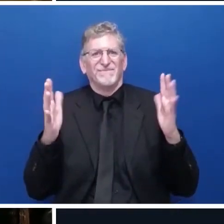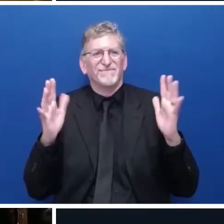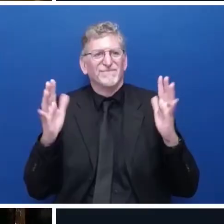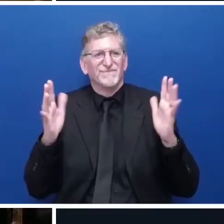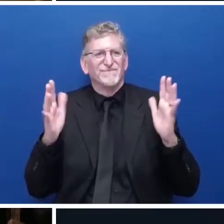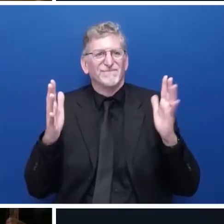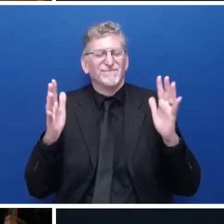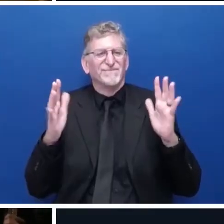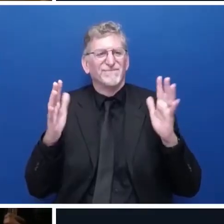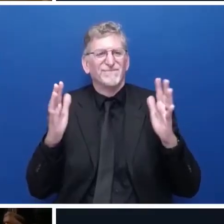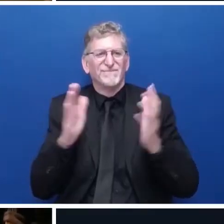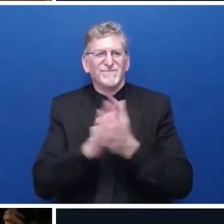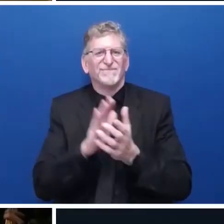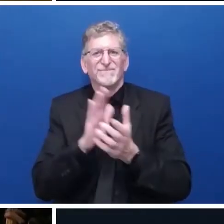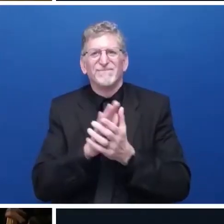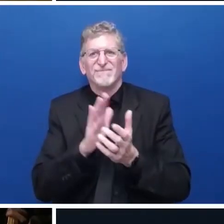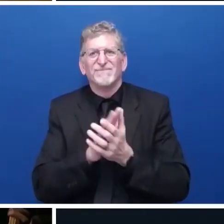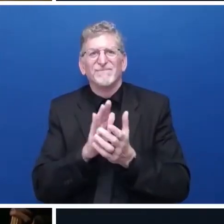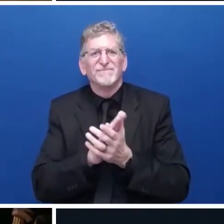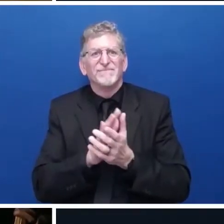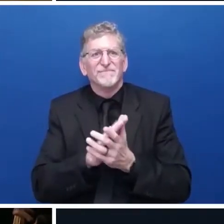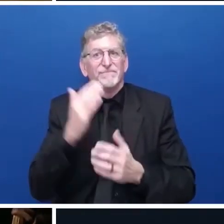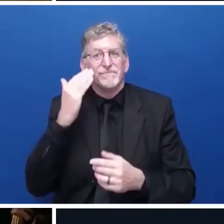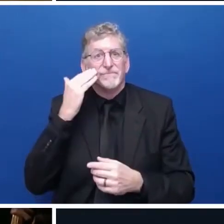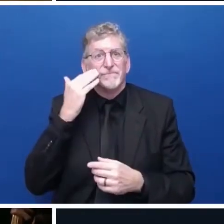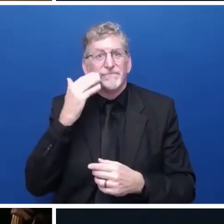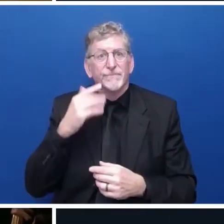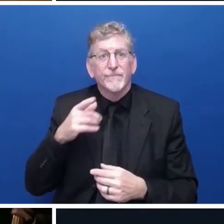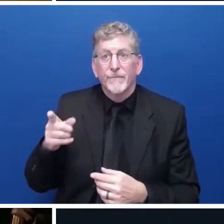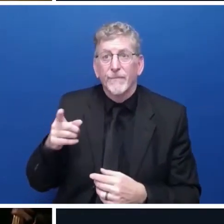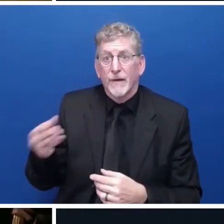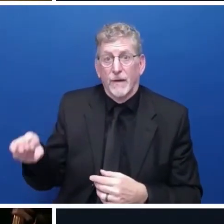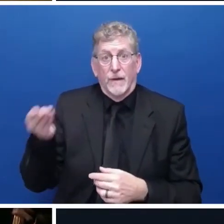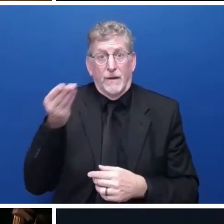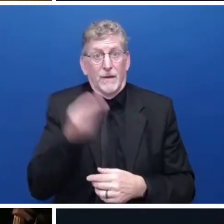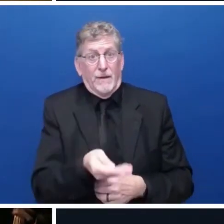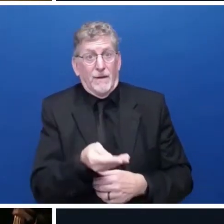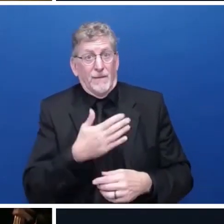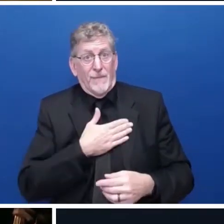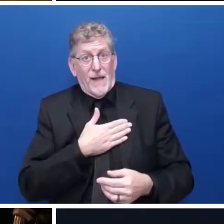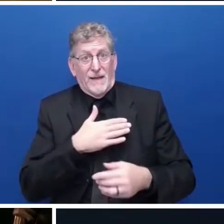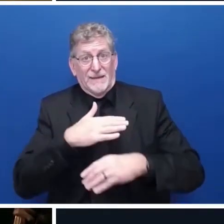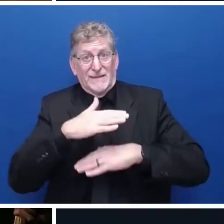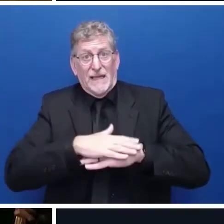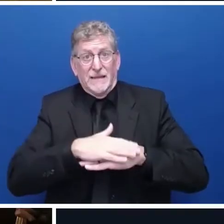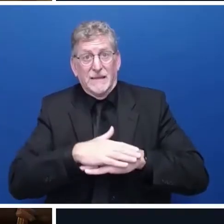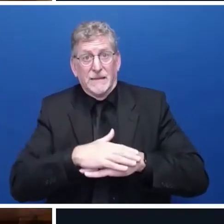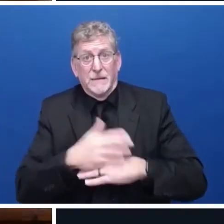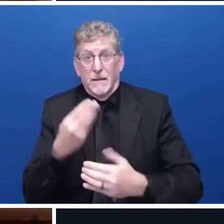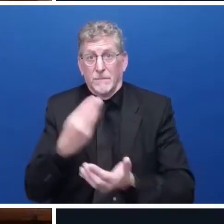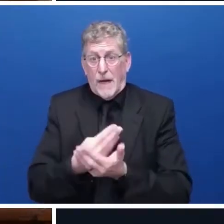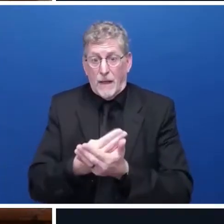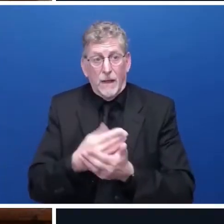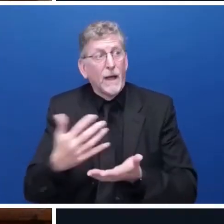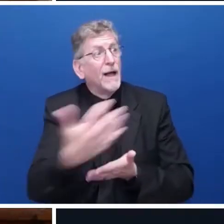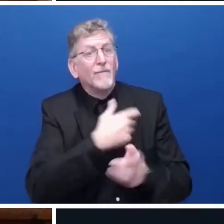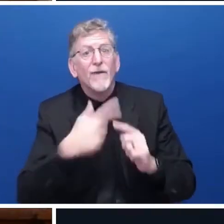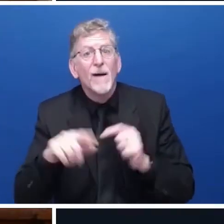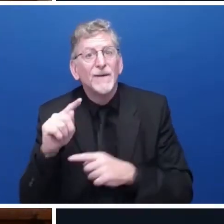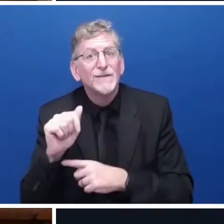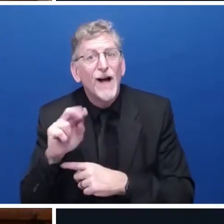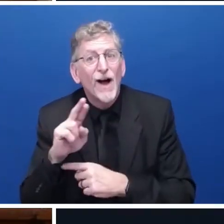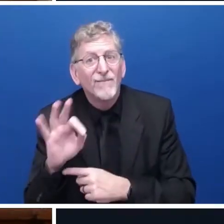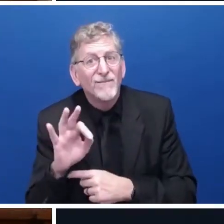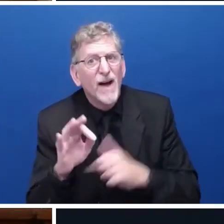You know, they put it on my desk. We got the money from tariffs and other things, a lot of money we have. We have much more money than people understand. Have to rebuild that program a